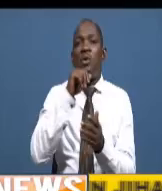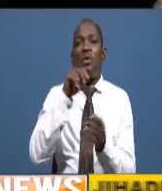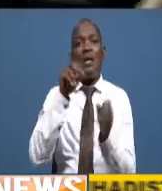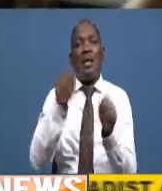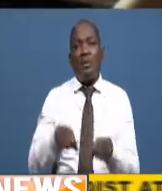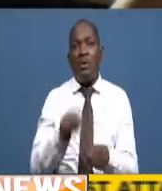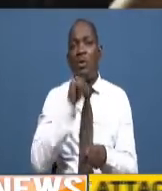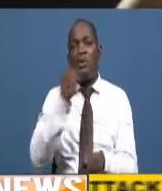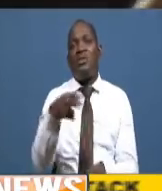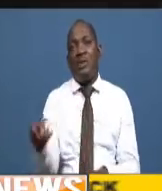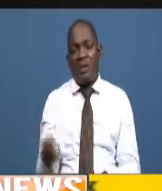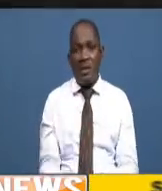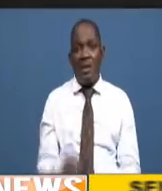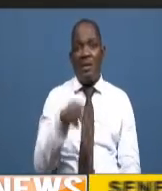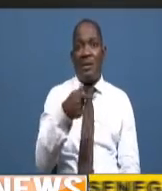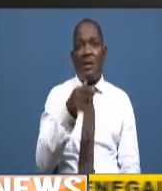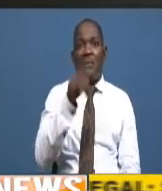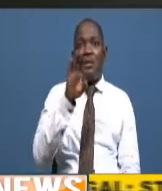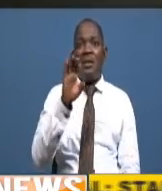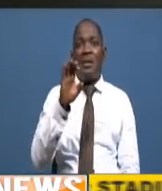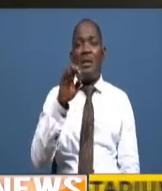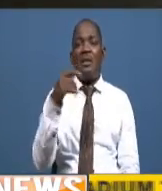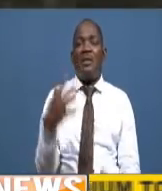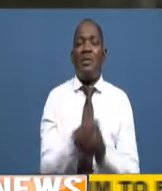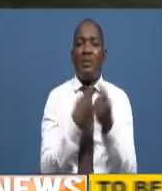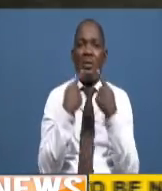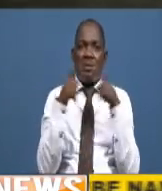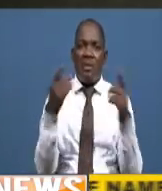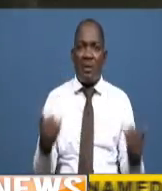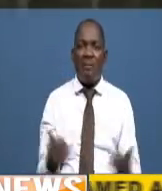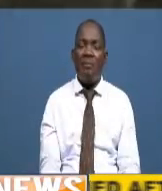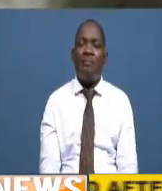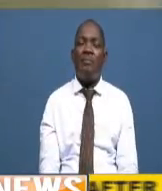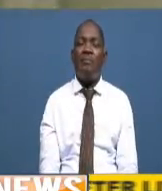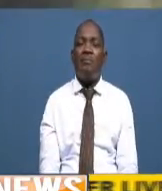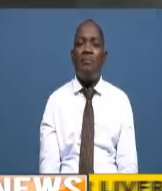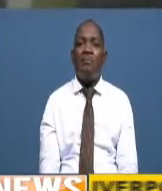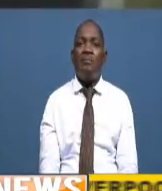inability. For GBC News, Shelby Wa reporting.